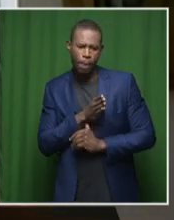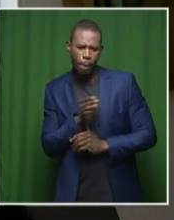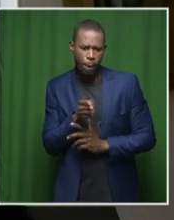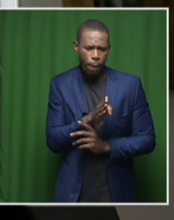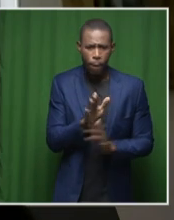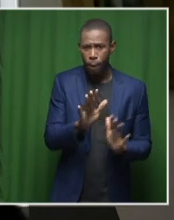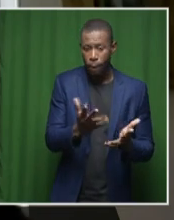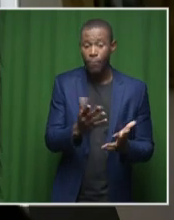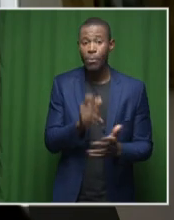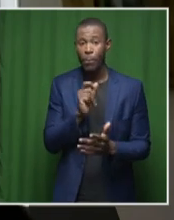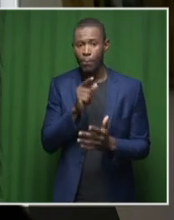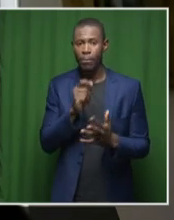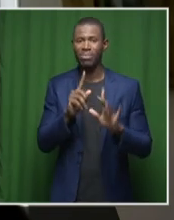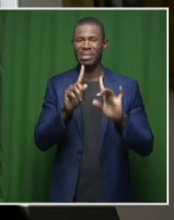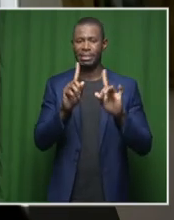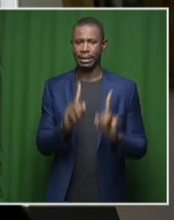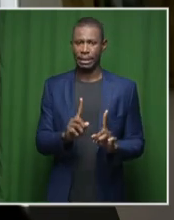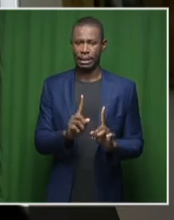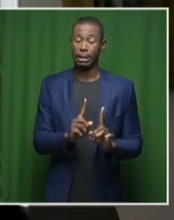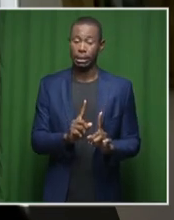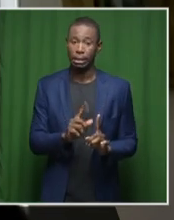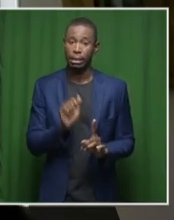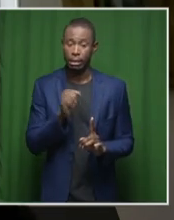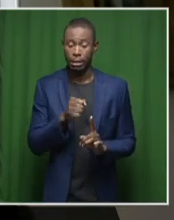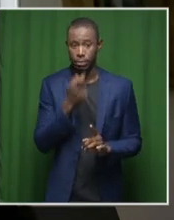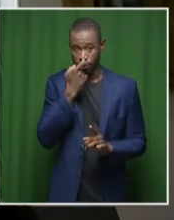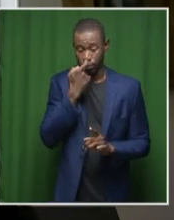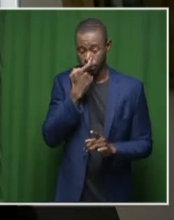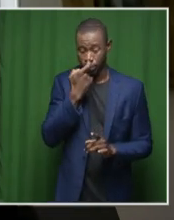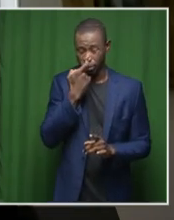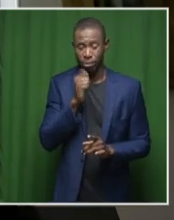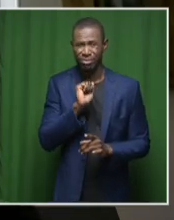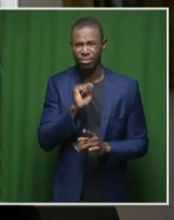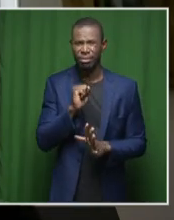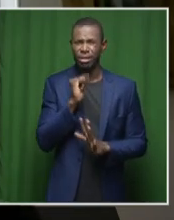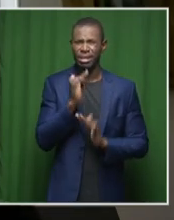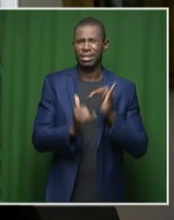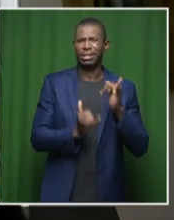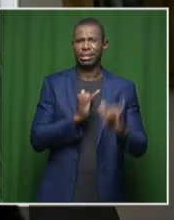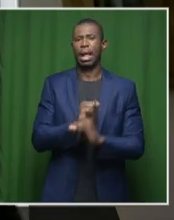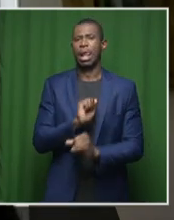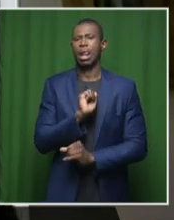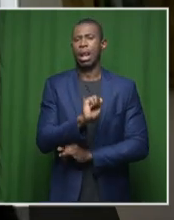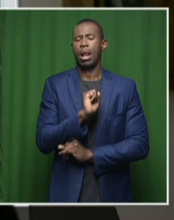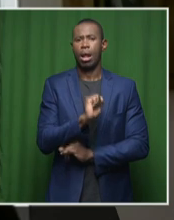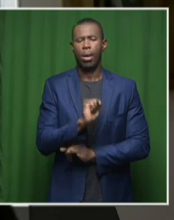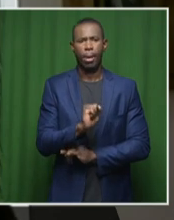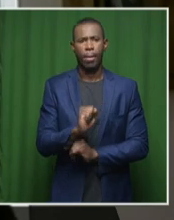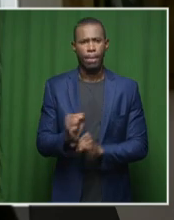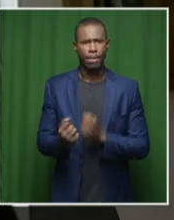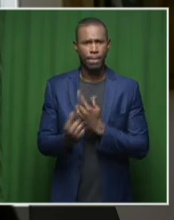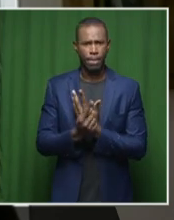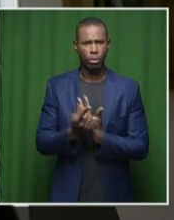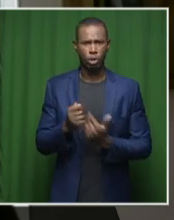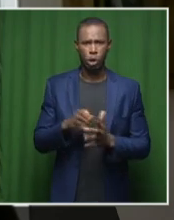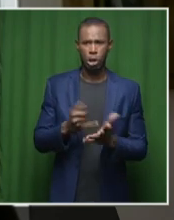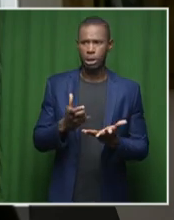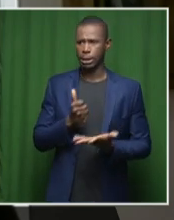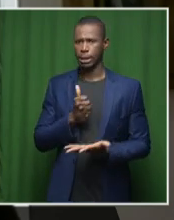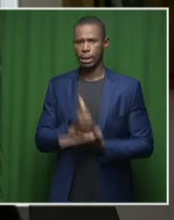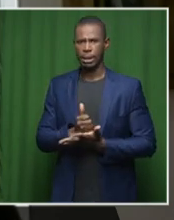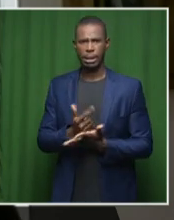there's a uniqueness in how the South Africans prefer to fight maneuver type battles and not sit down and get bogged down in static